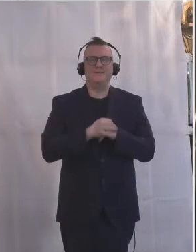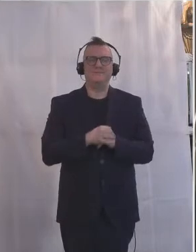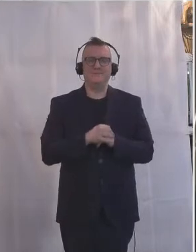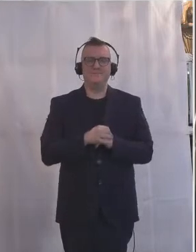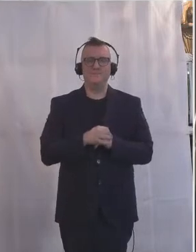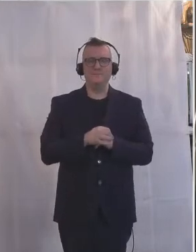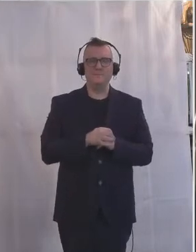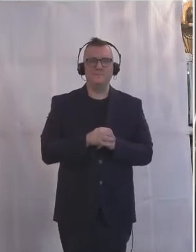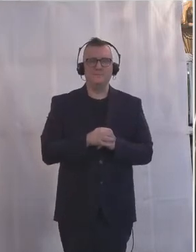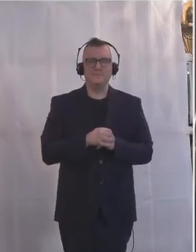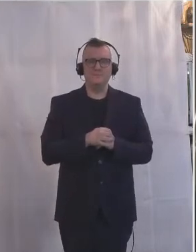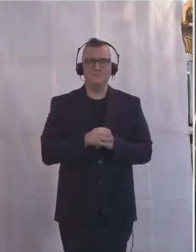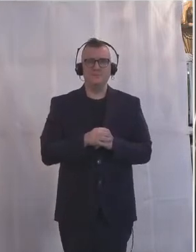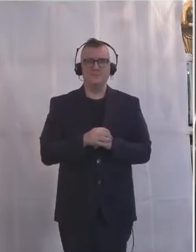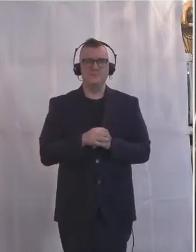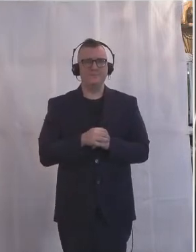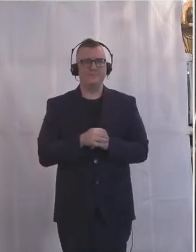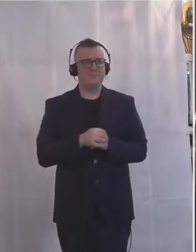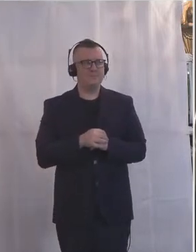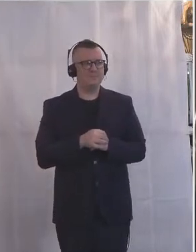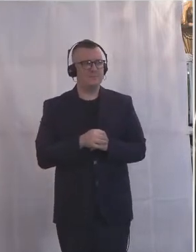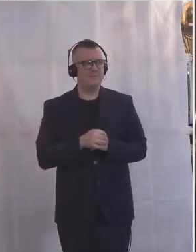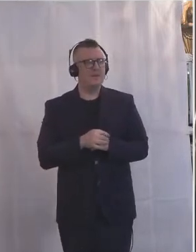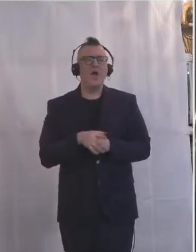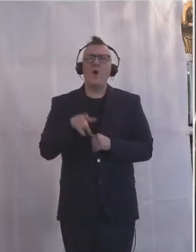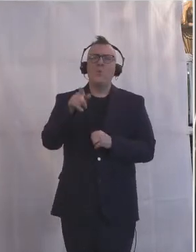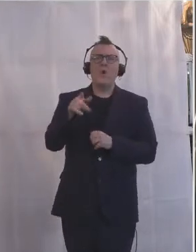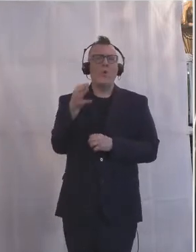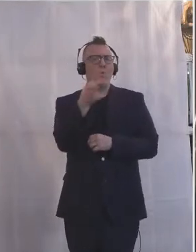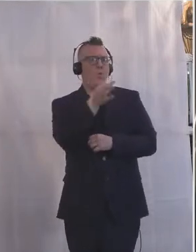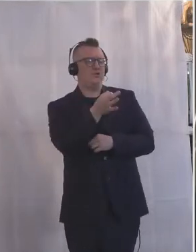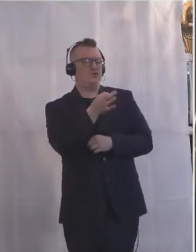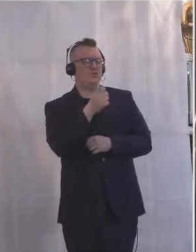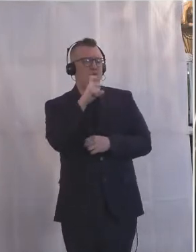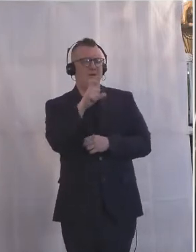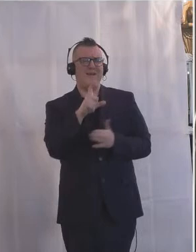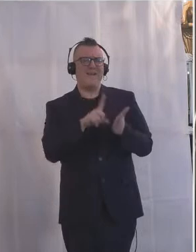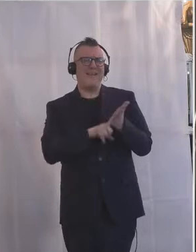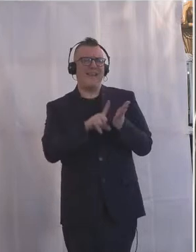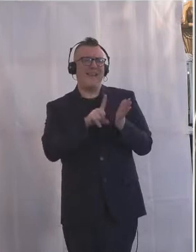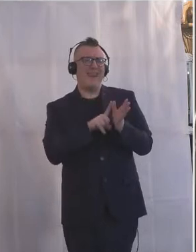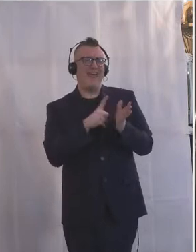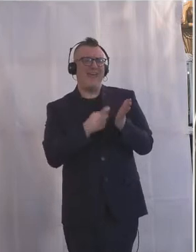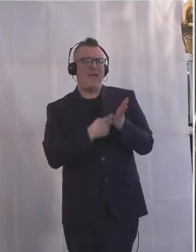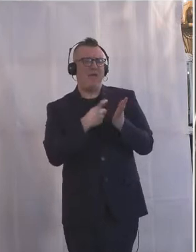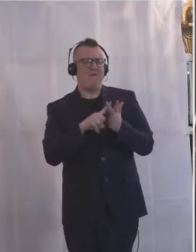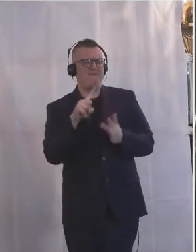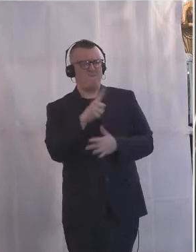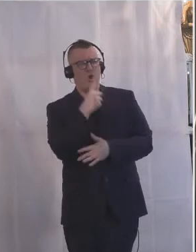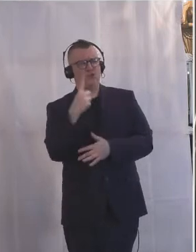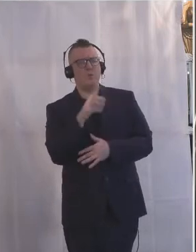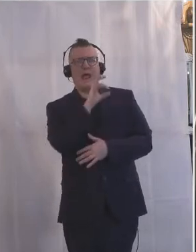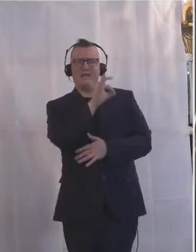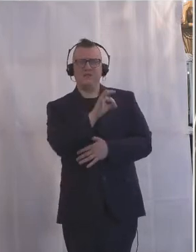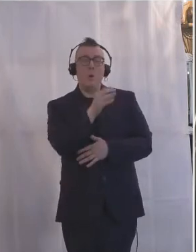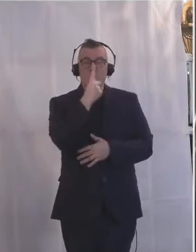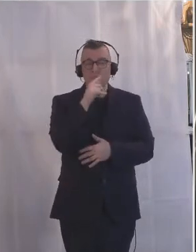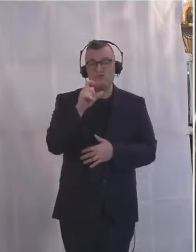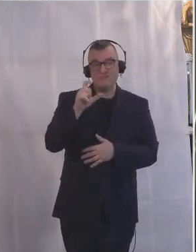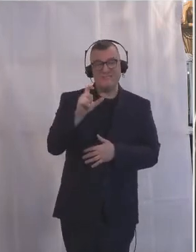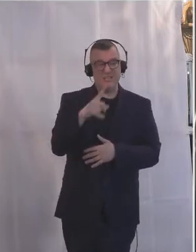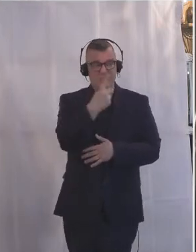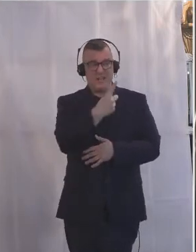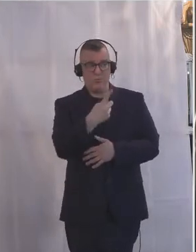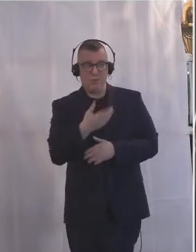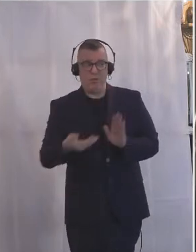the questions, and I'm going to ask you, Claire, what you think about this first, but you may well have a view as well, Christine, is as you're